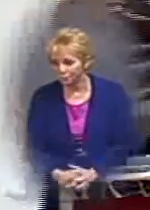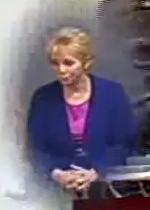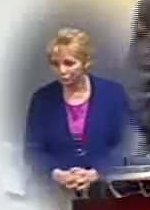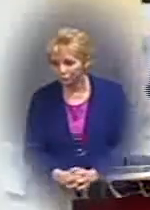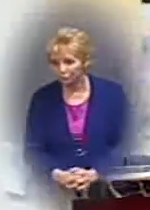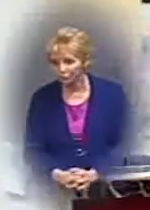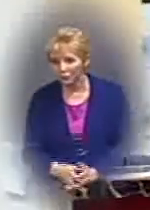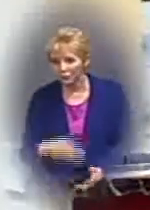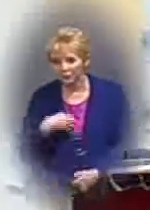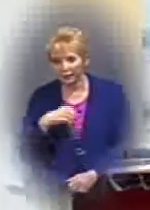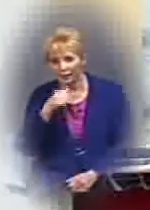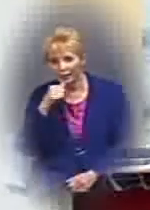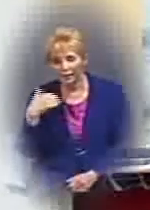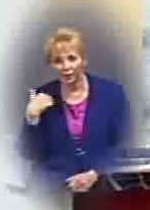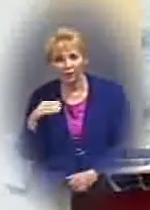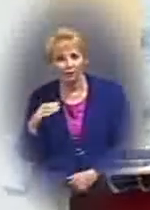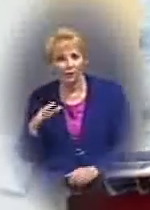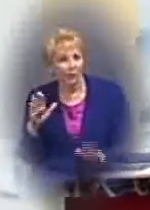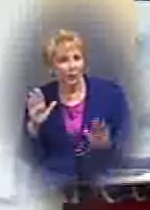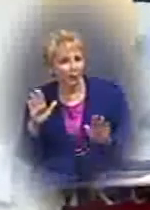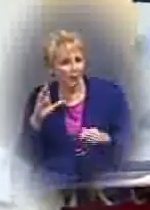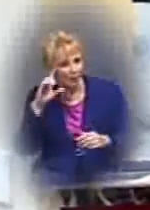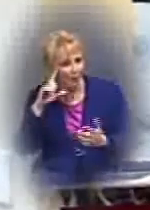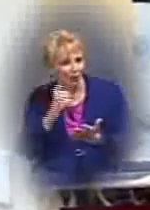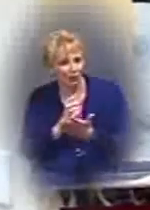Well, I don't have any pretty pictures.